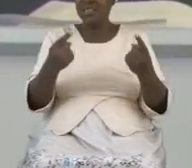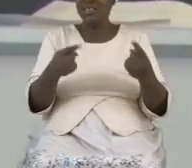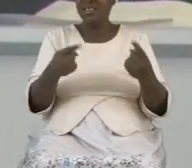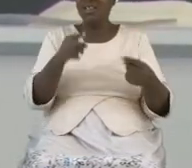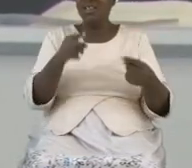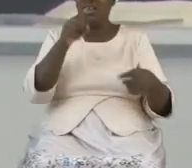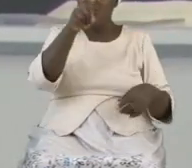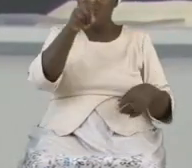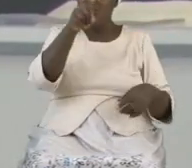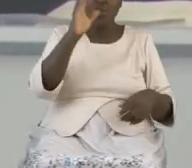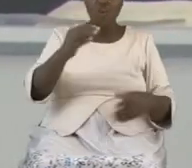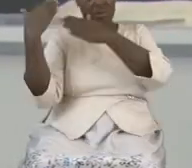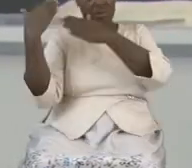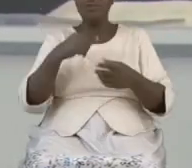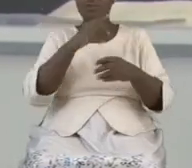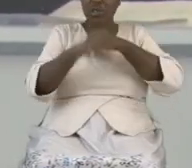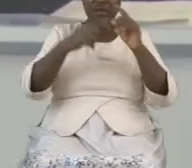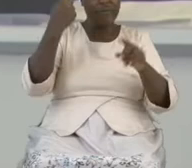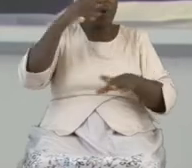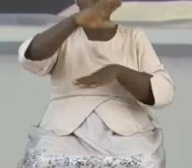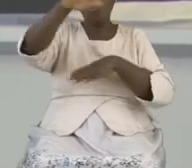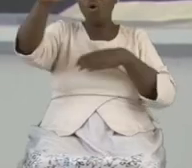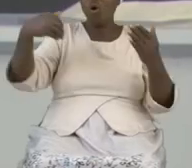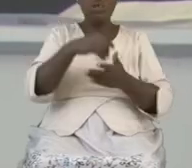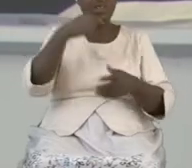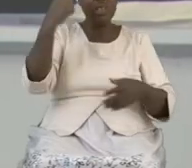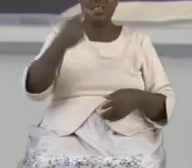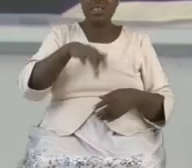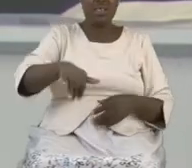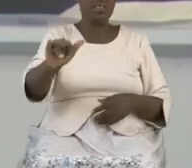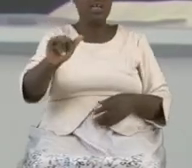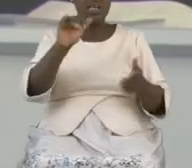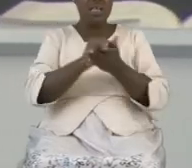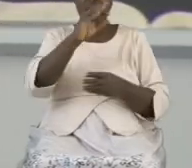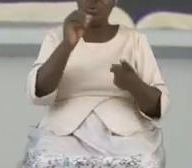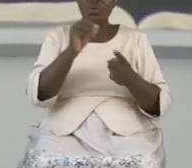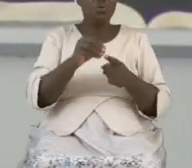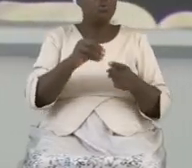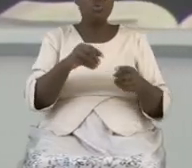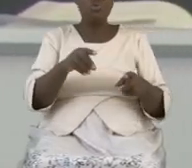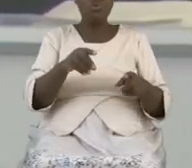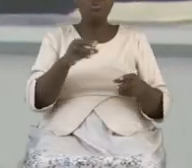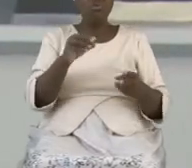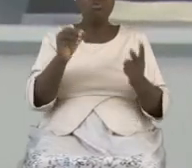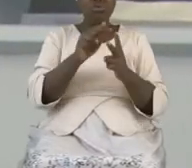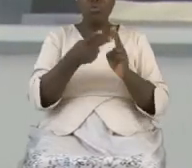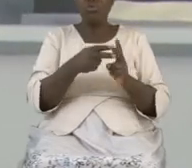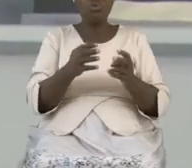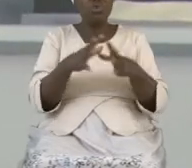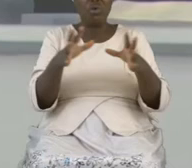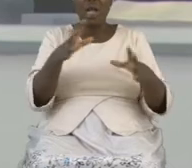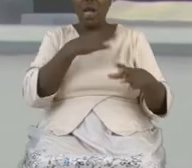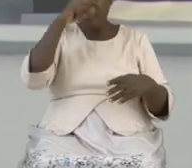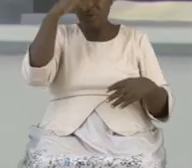for all eternity. That will be too much. And because of his love, he said, let